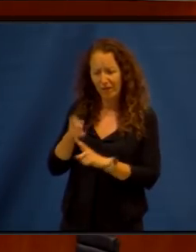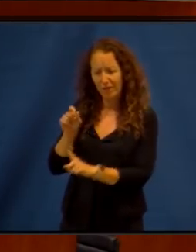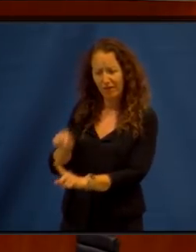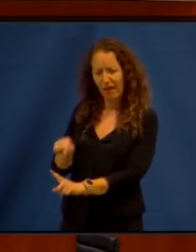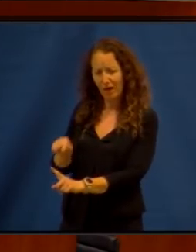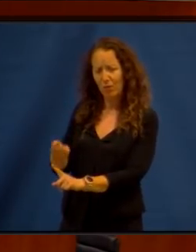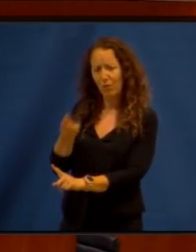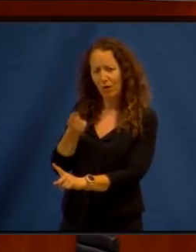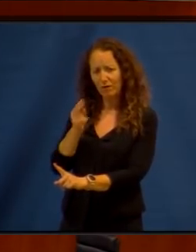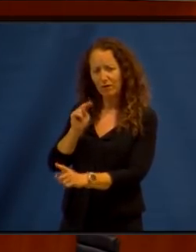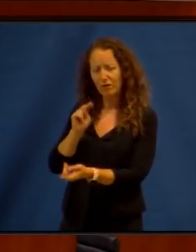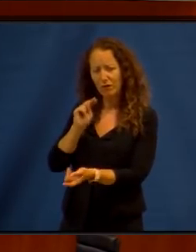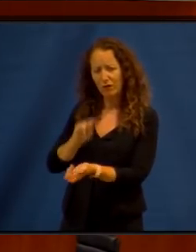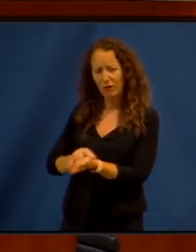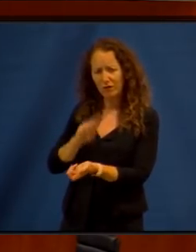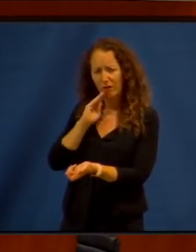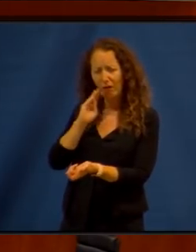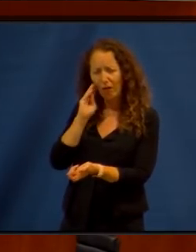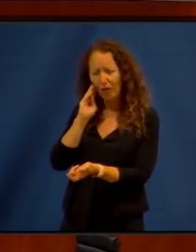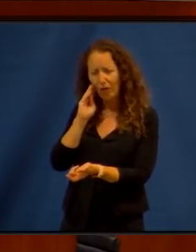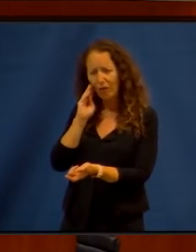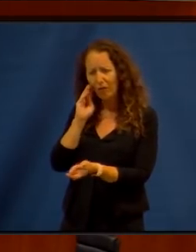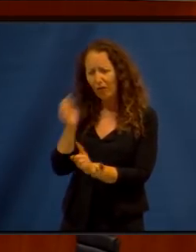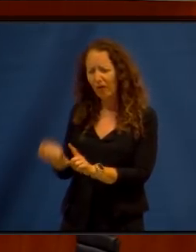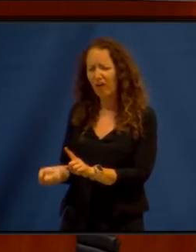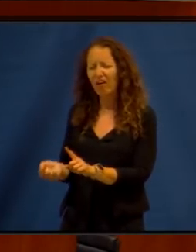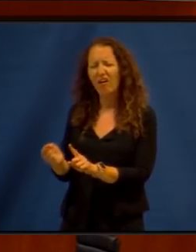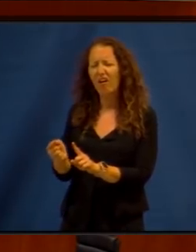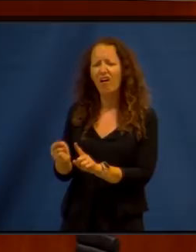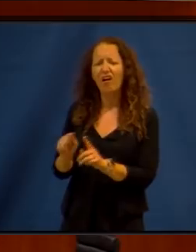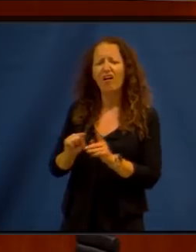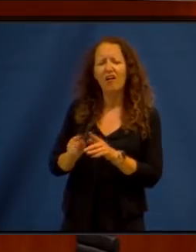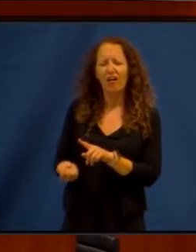home trace to employees versus patients?